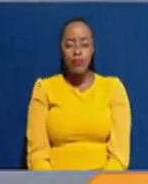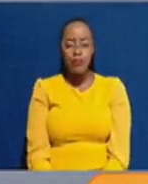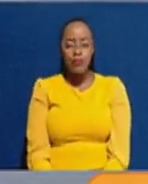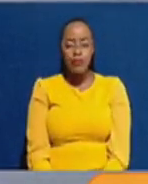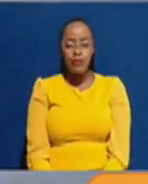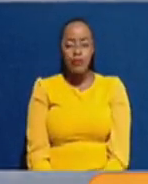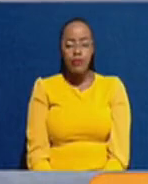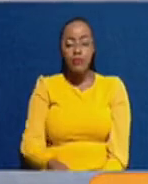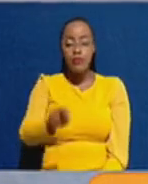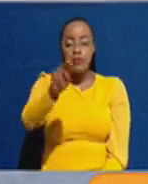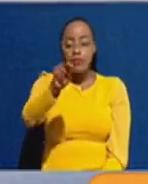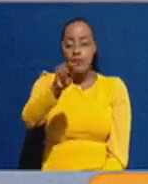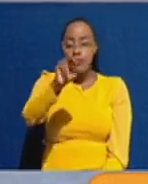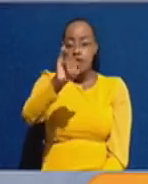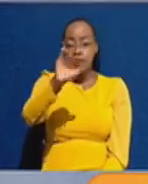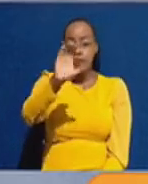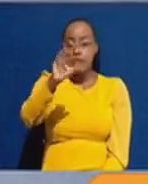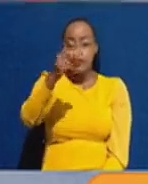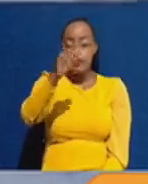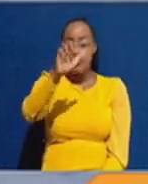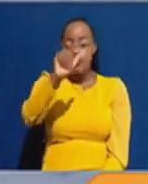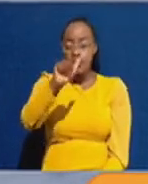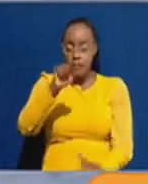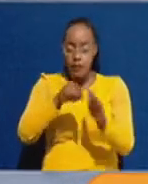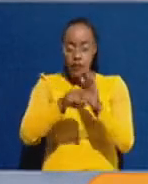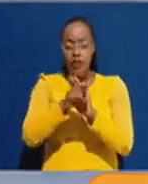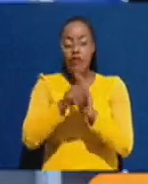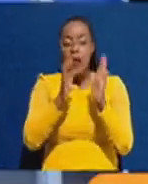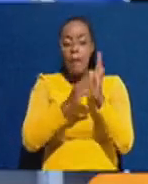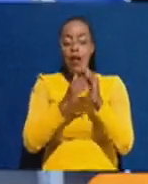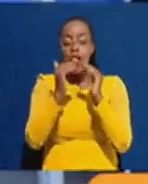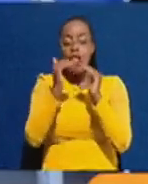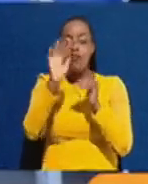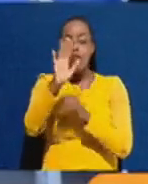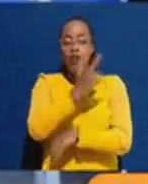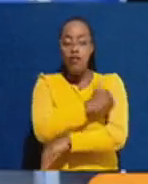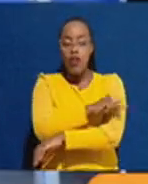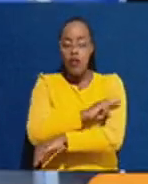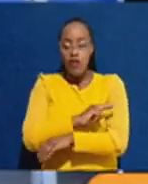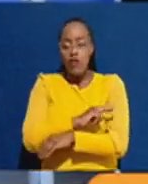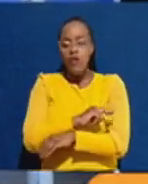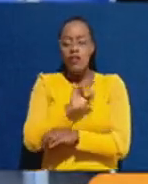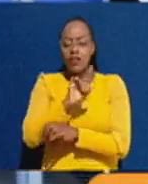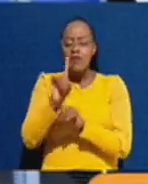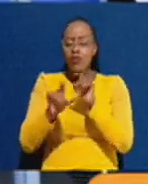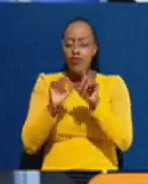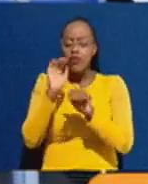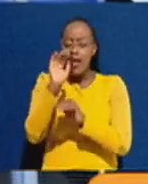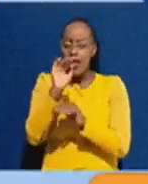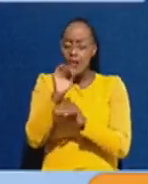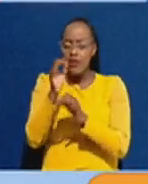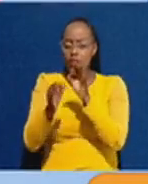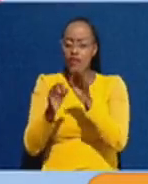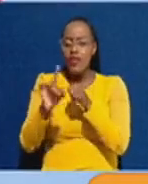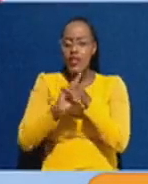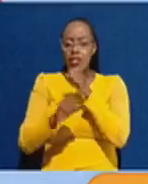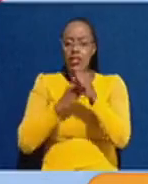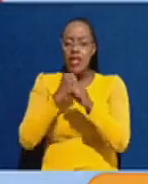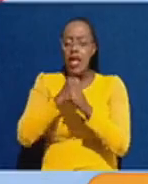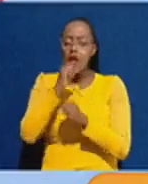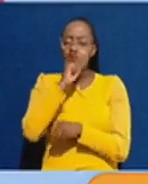As Nicholas Kitony walks into the Machakos Level 5 hospital, he is a man on a quest for justice for his six-year-old